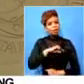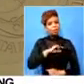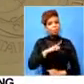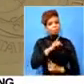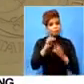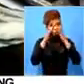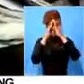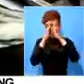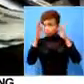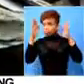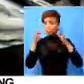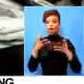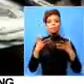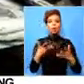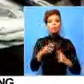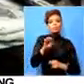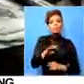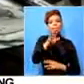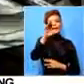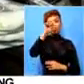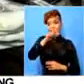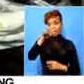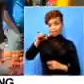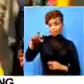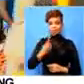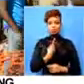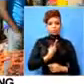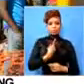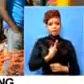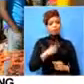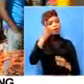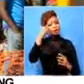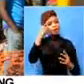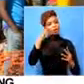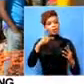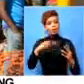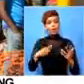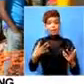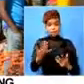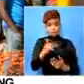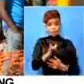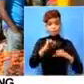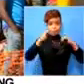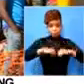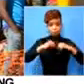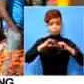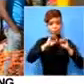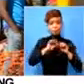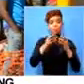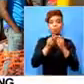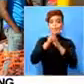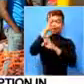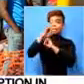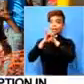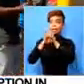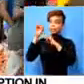to verify for themselves. If the deal is good, indeed it must be opened in terms of the